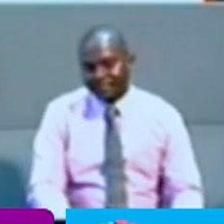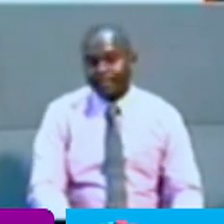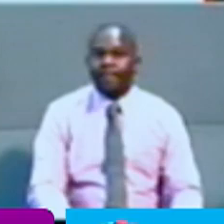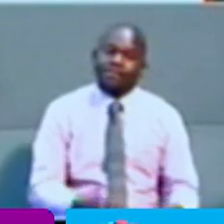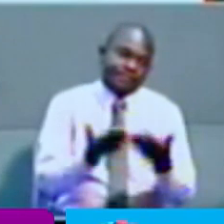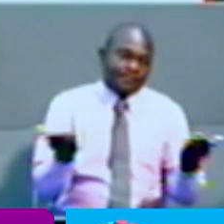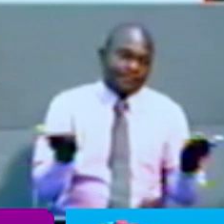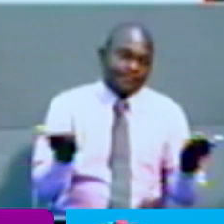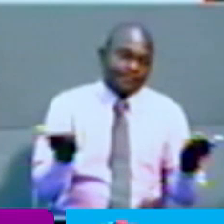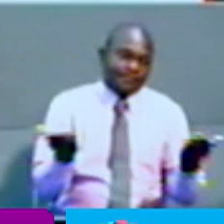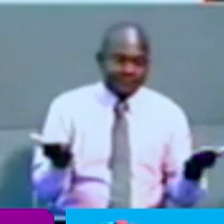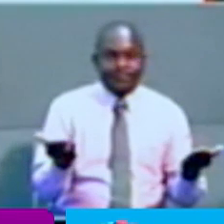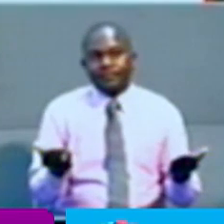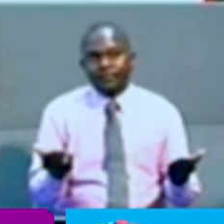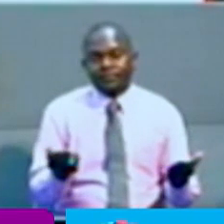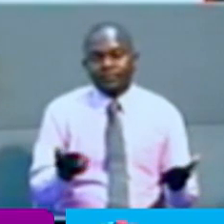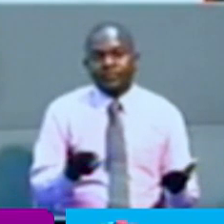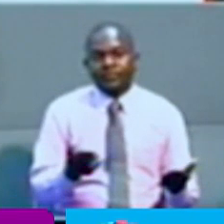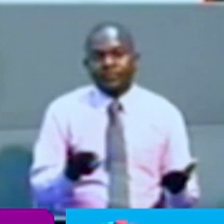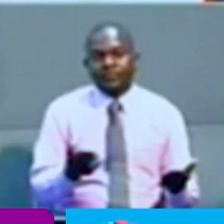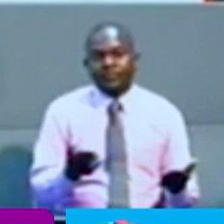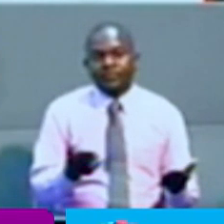So anyway, saa moja